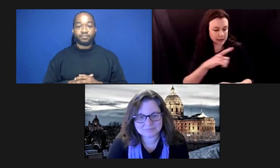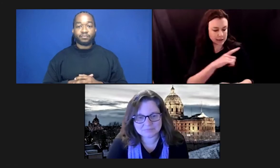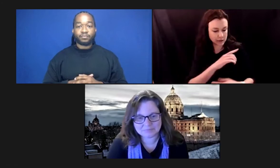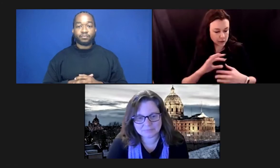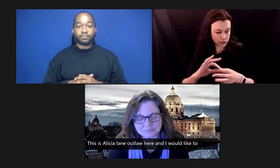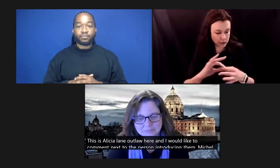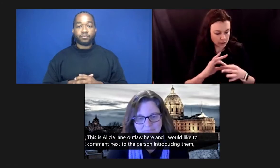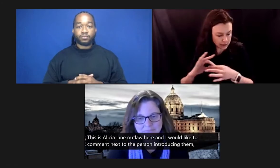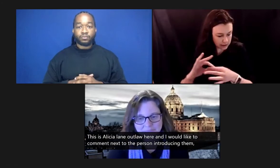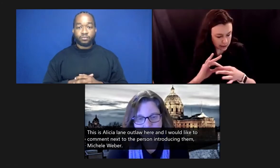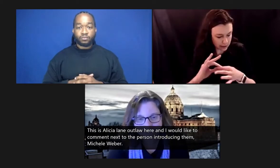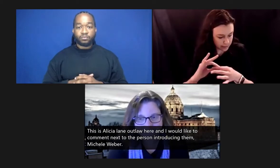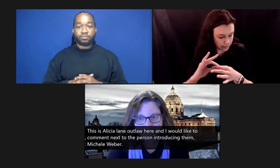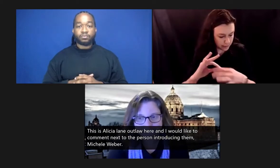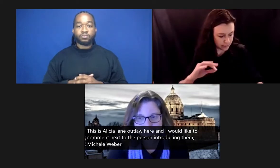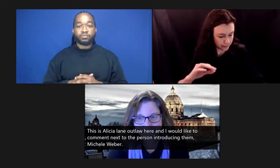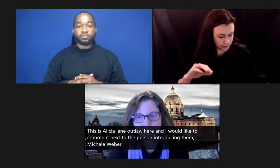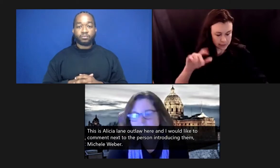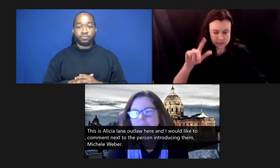Executive Director of